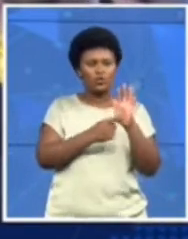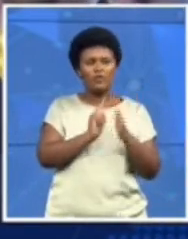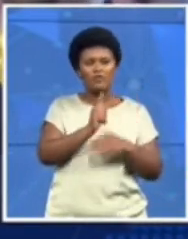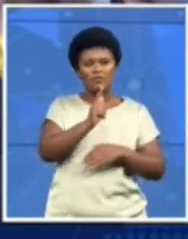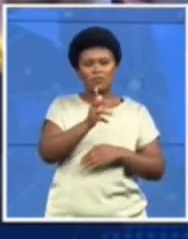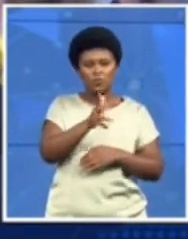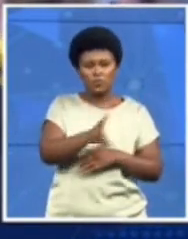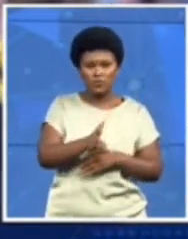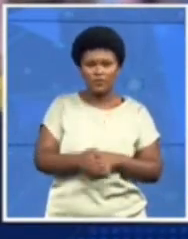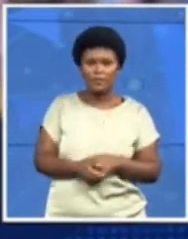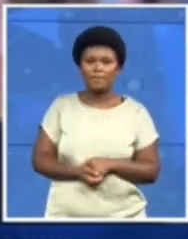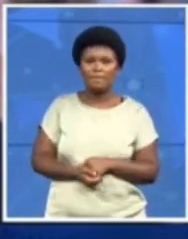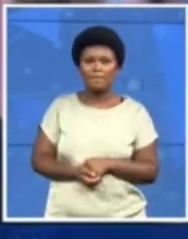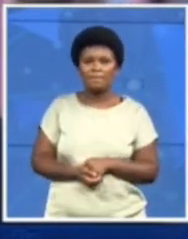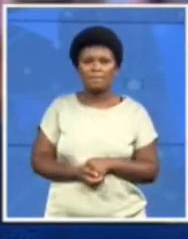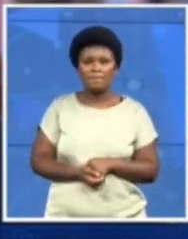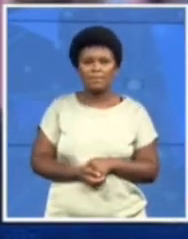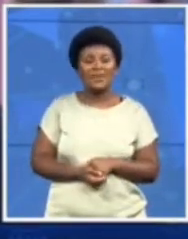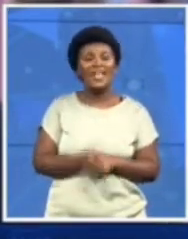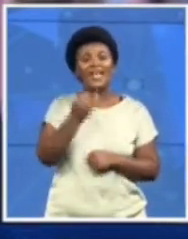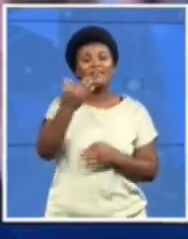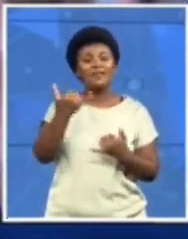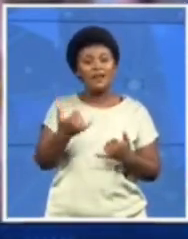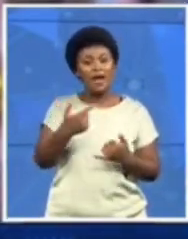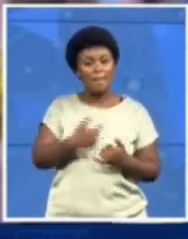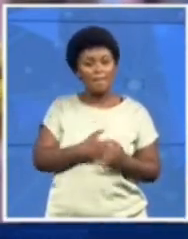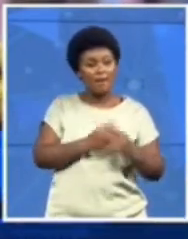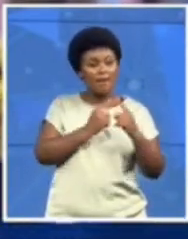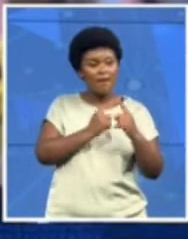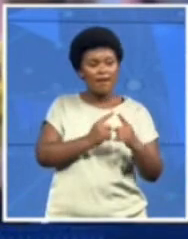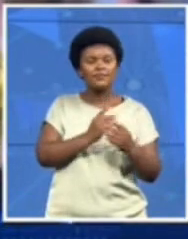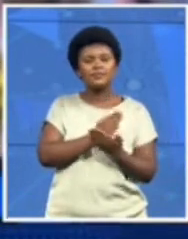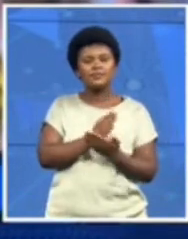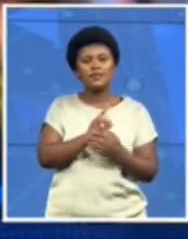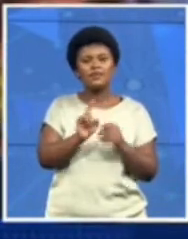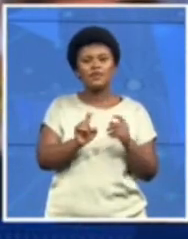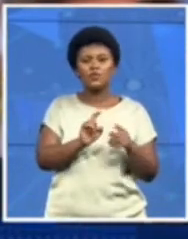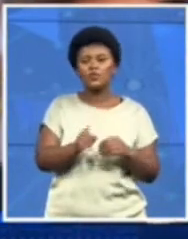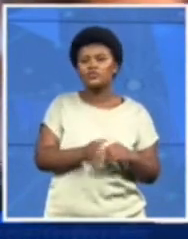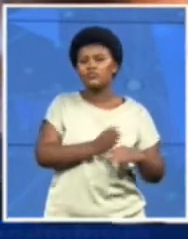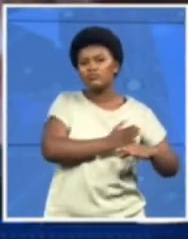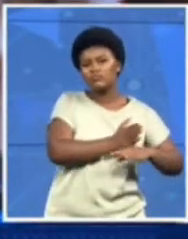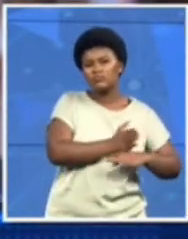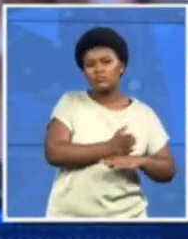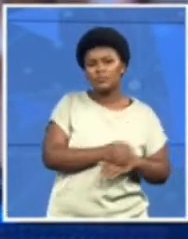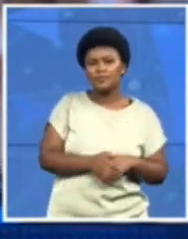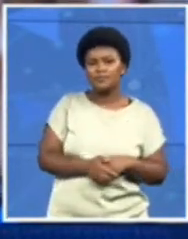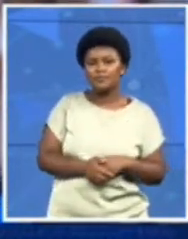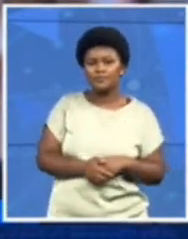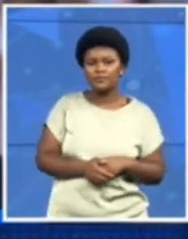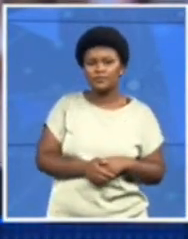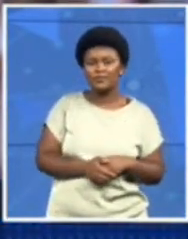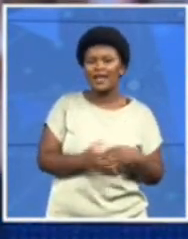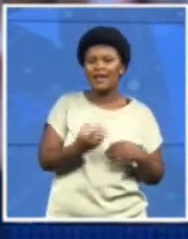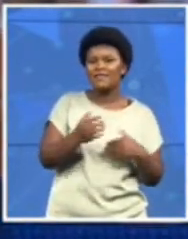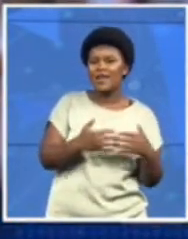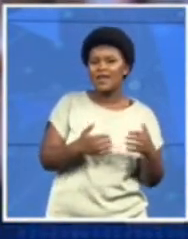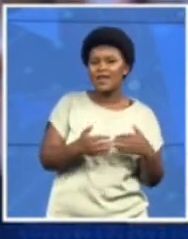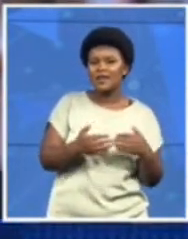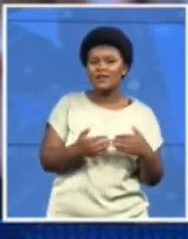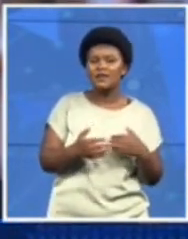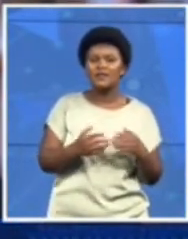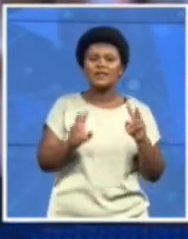I respond to some of the questions, he looked really bewildered when he came into the doctors. Are there any issues with regard to his mental state